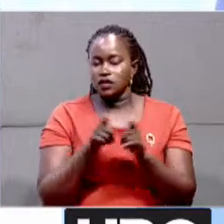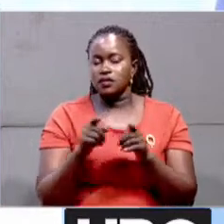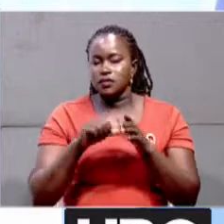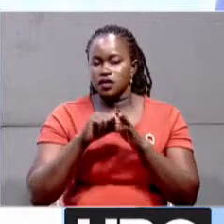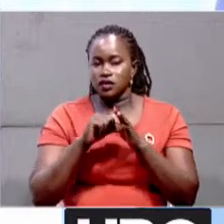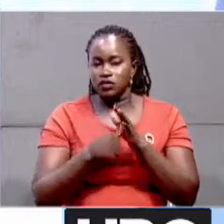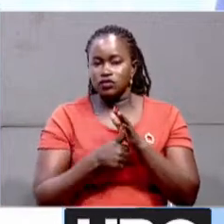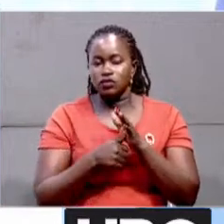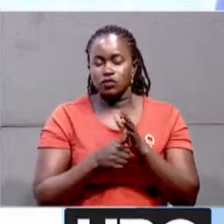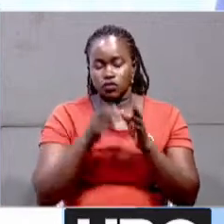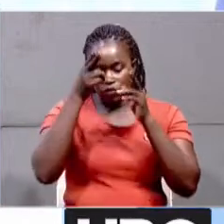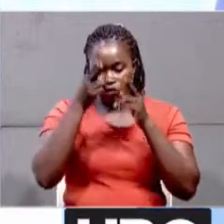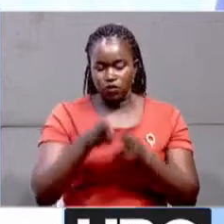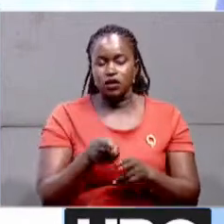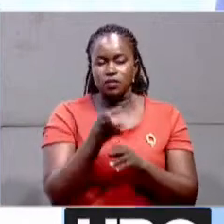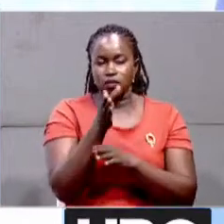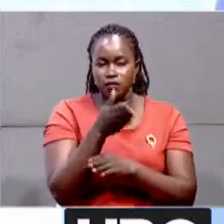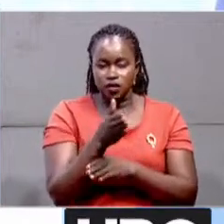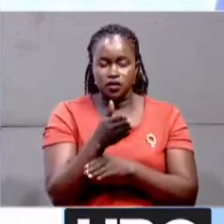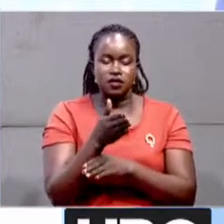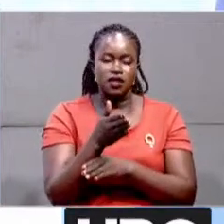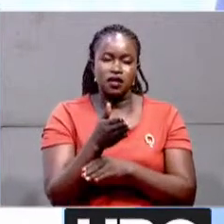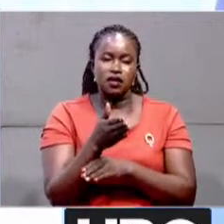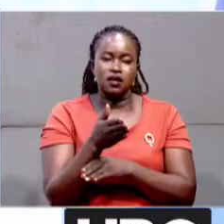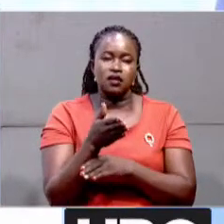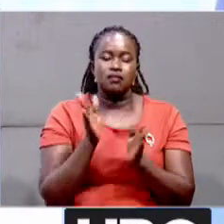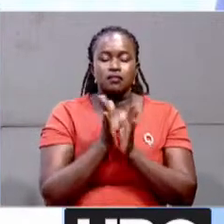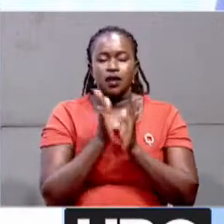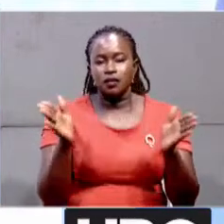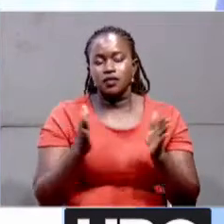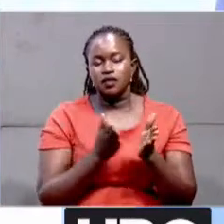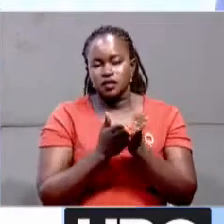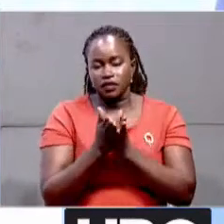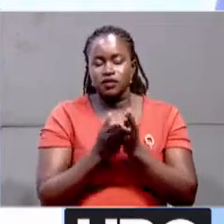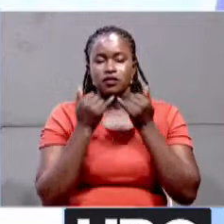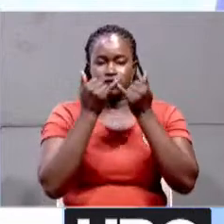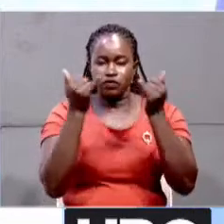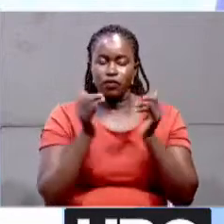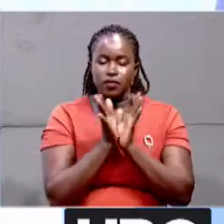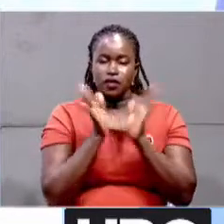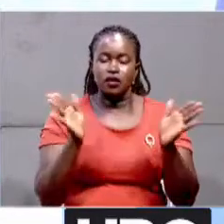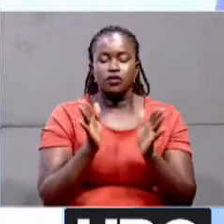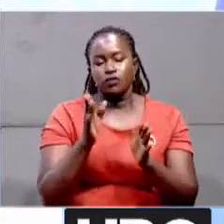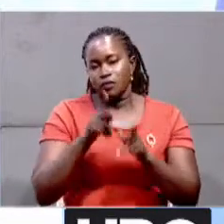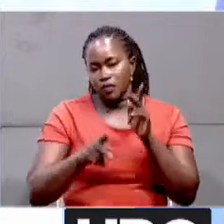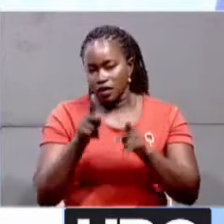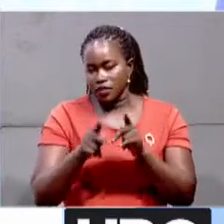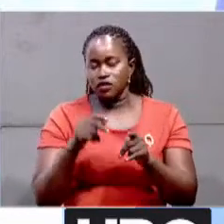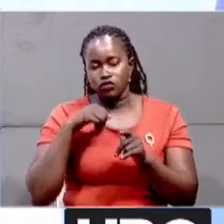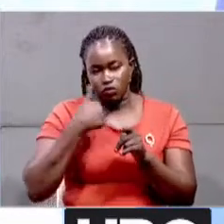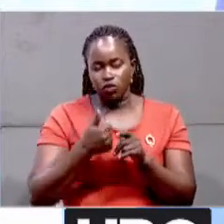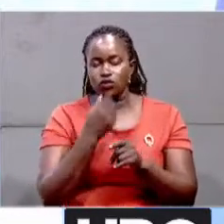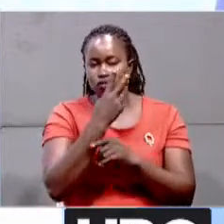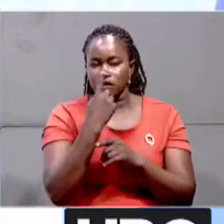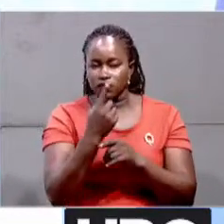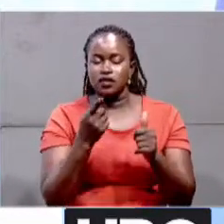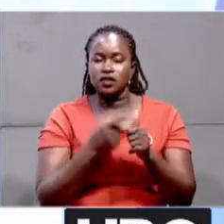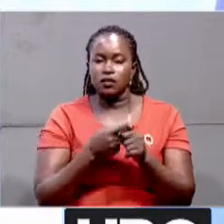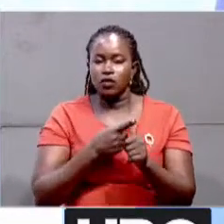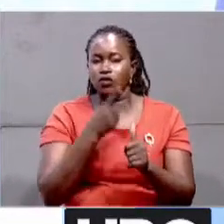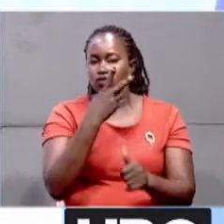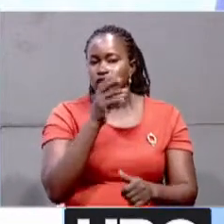issue. The Honorable Minister of the Public Service informs the general public that tomorrow, the 21st of April